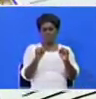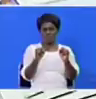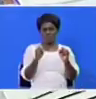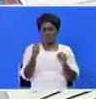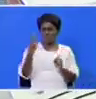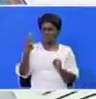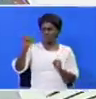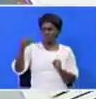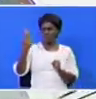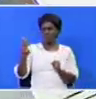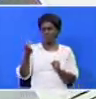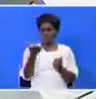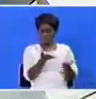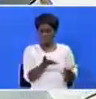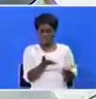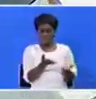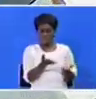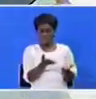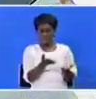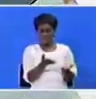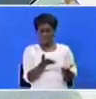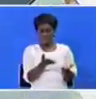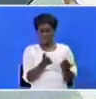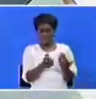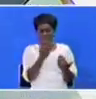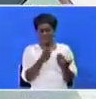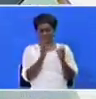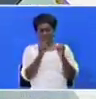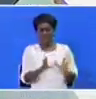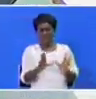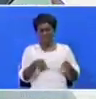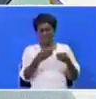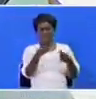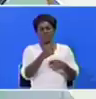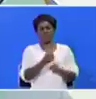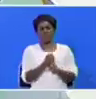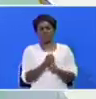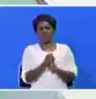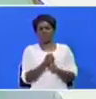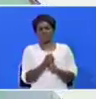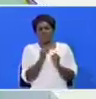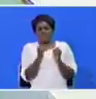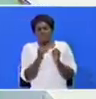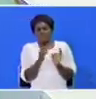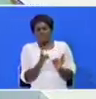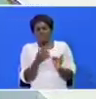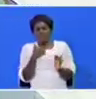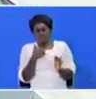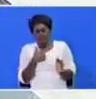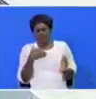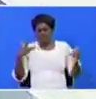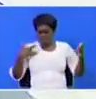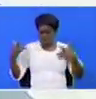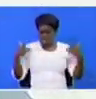there today, and I assume your position, is that you do not care who's awarded this tender, then if there's a legitimate player who